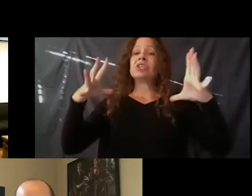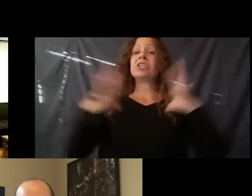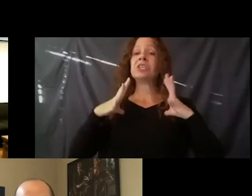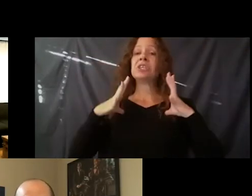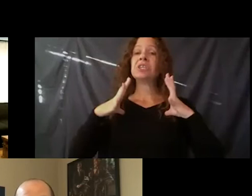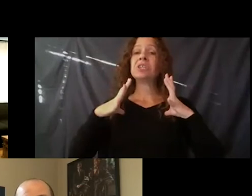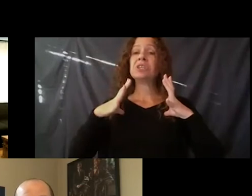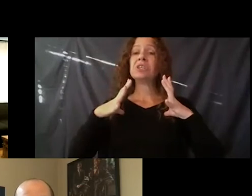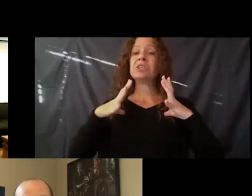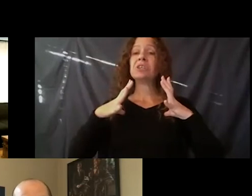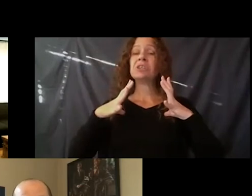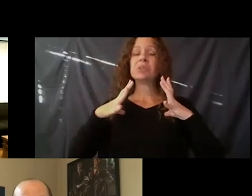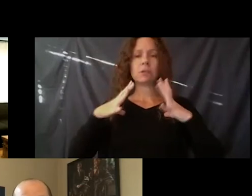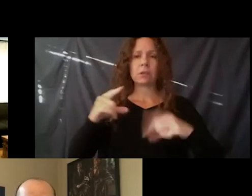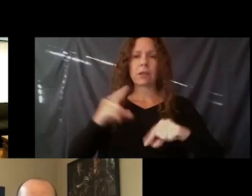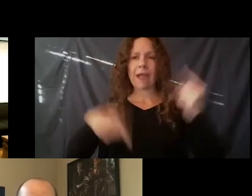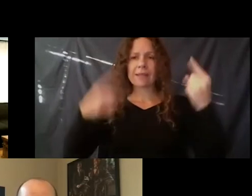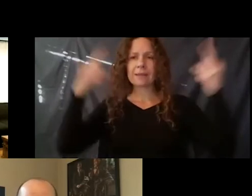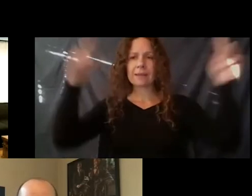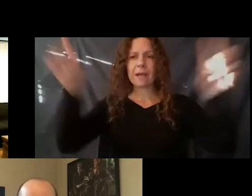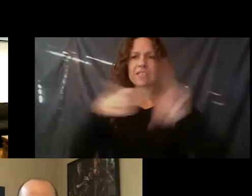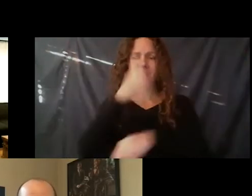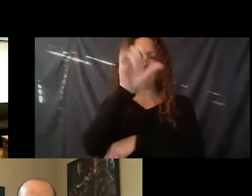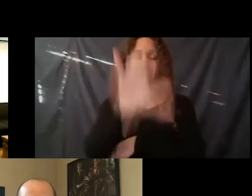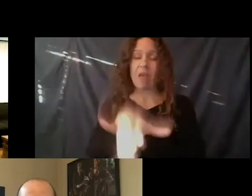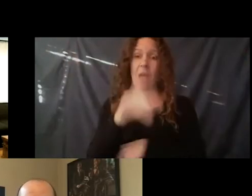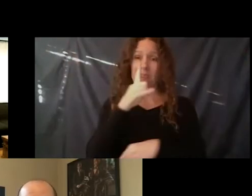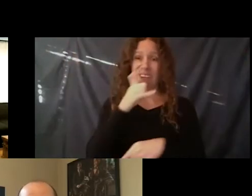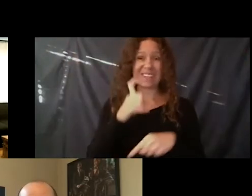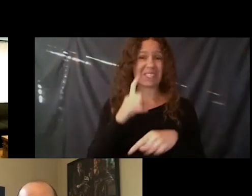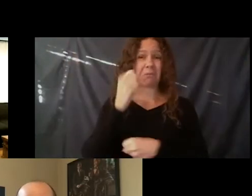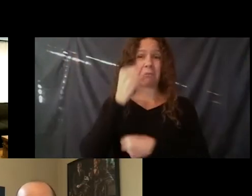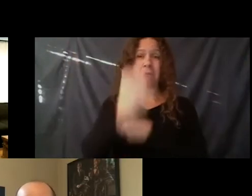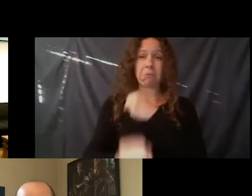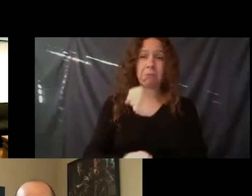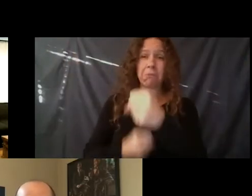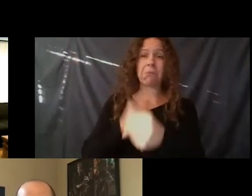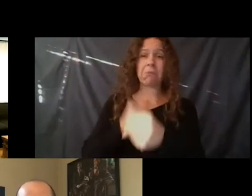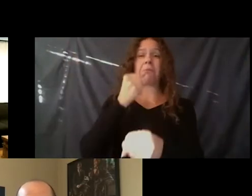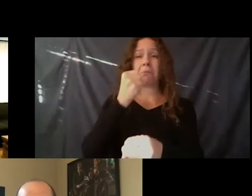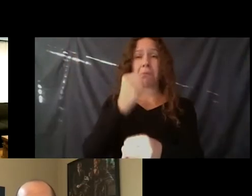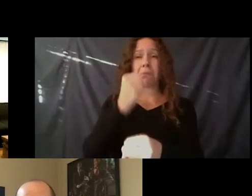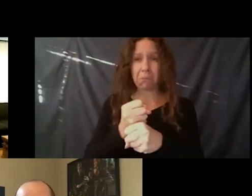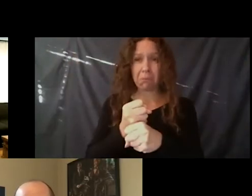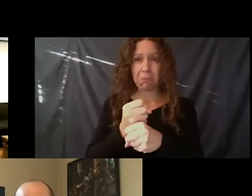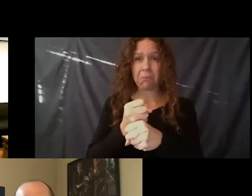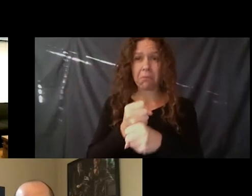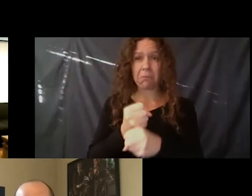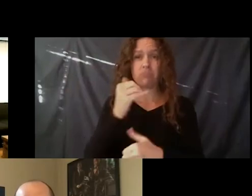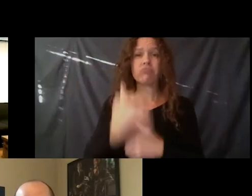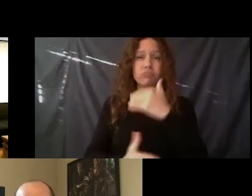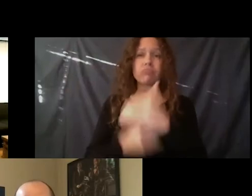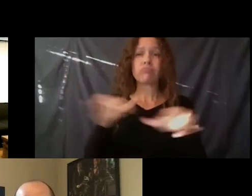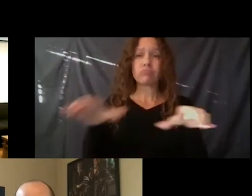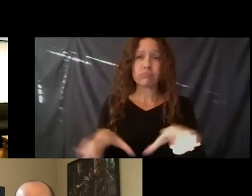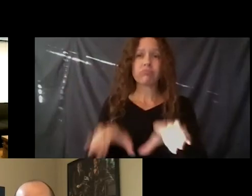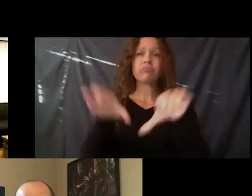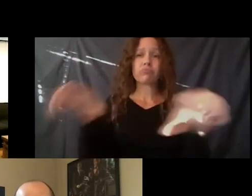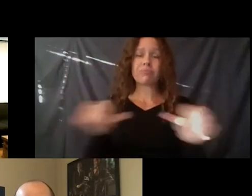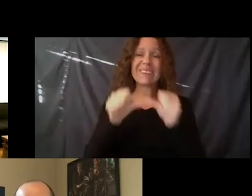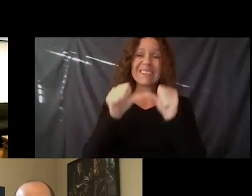I believe organizing is a year-round challenge, and it's something that we have to continue to do as a party.